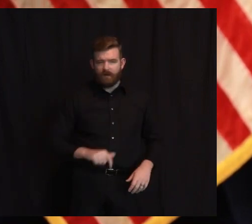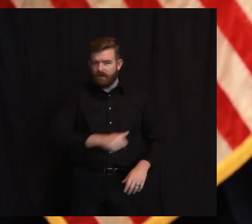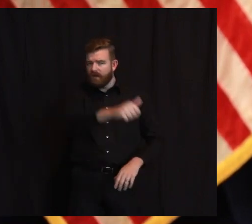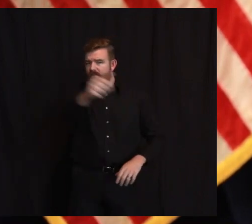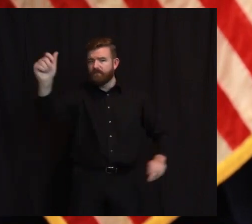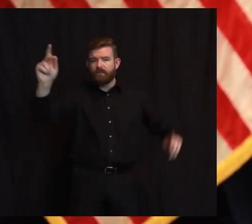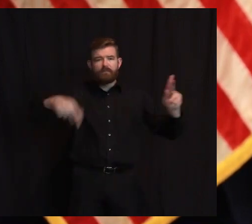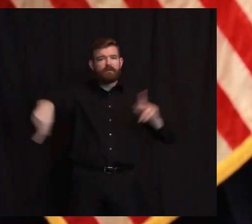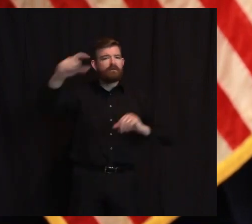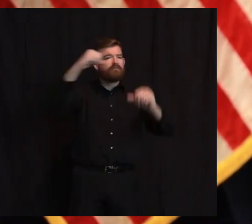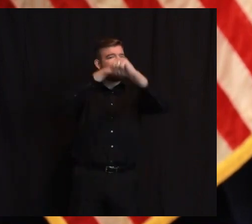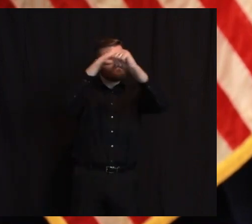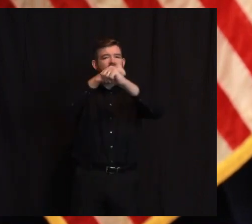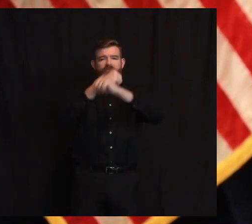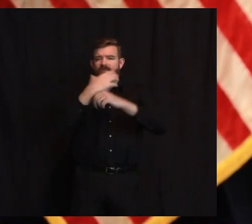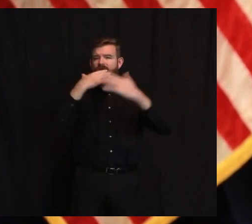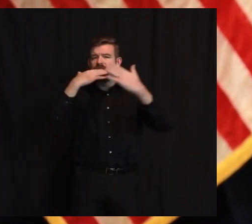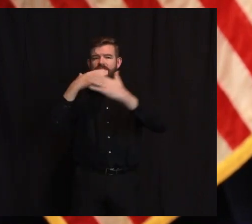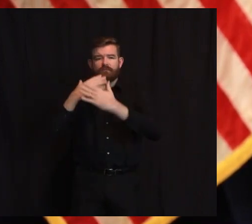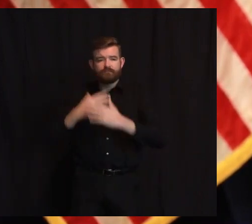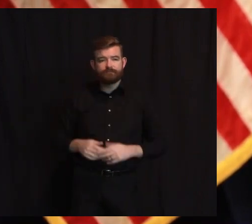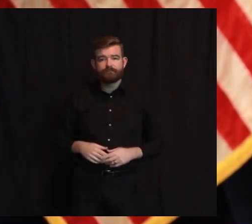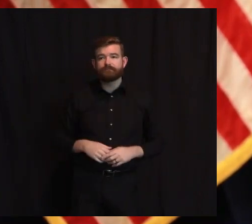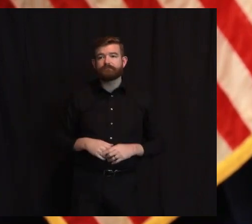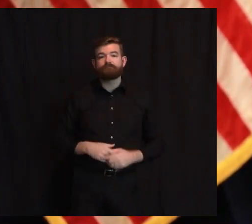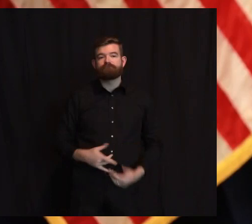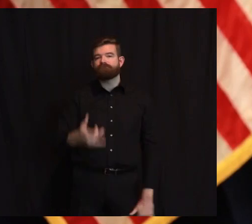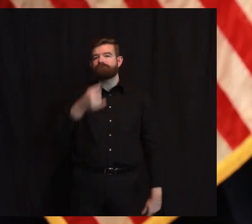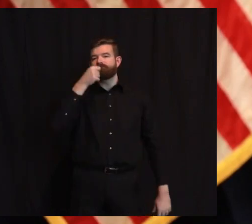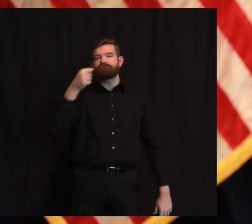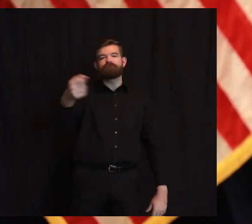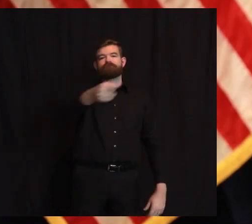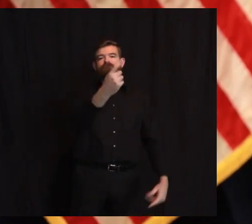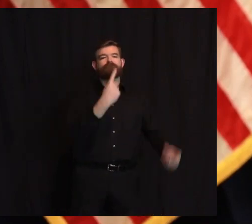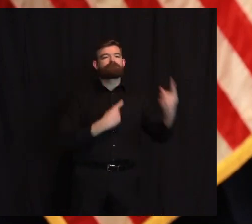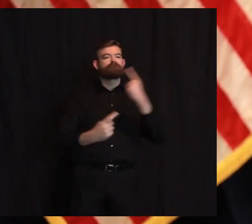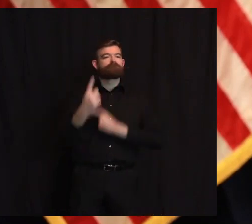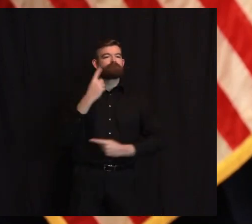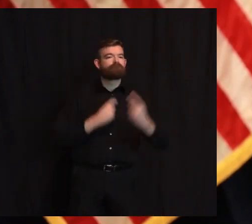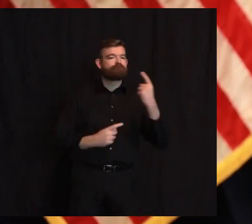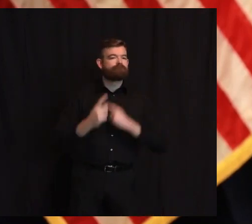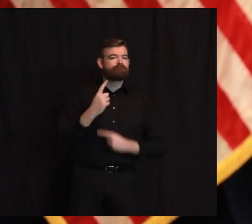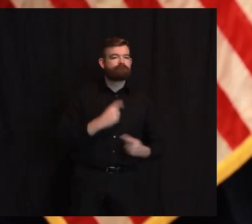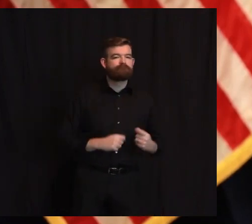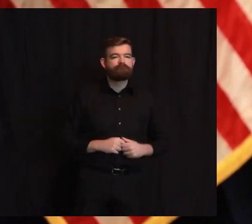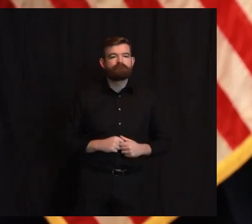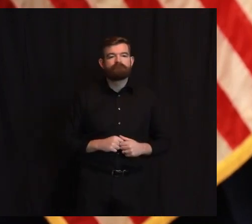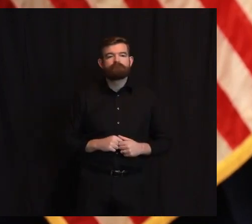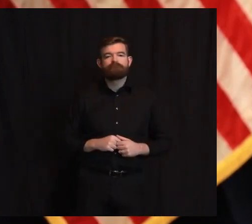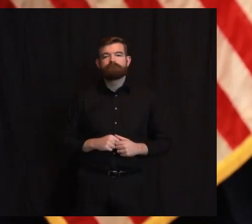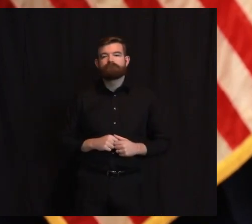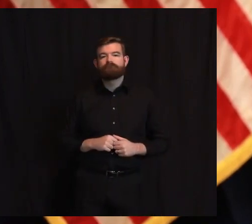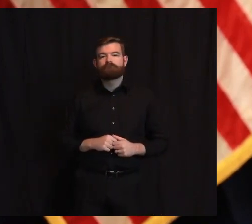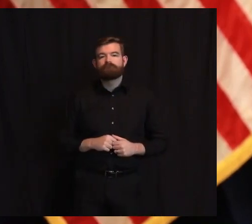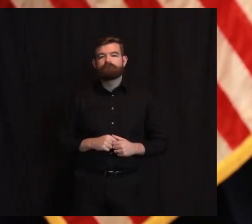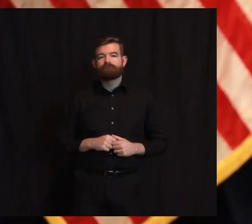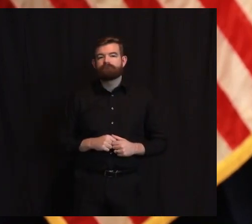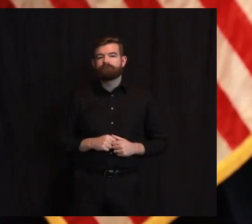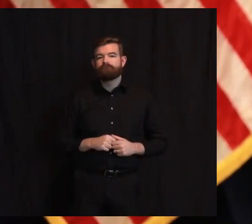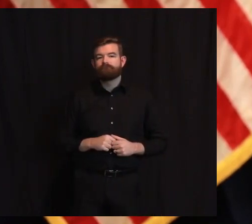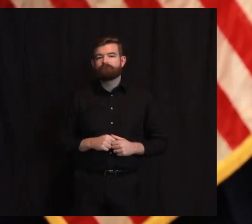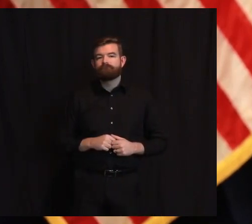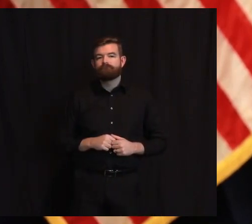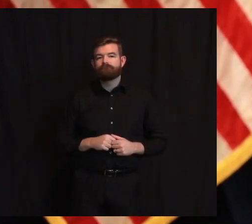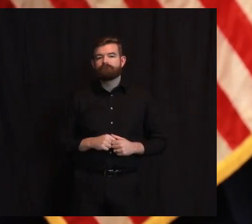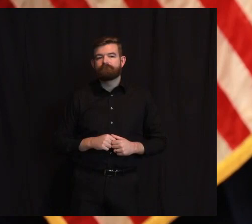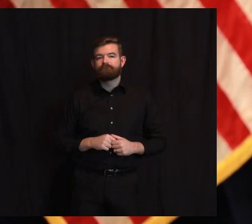every day, thank you. We're going to start over here. We have, for those of you watching at home, we have a lighter crowd, so this may be the length of our session today, may be